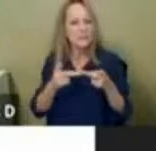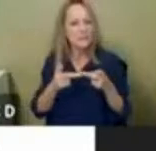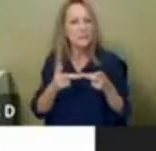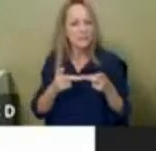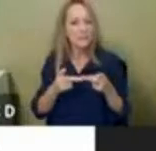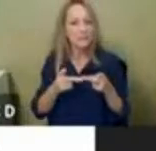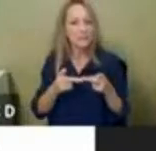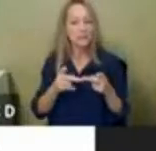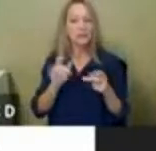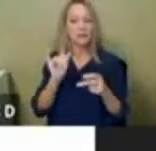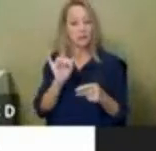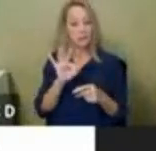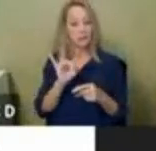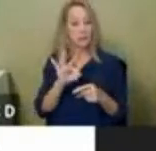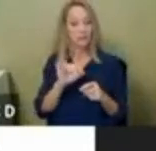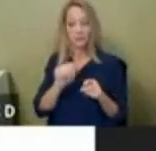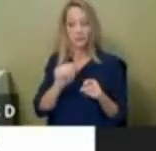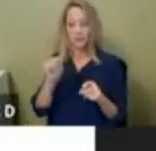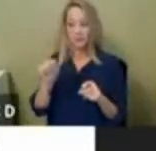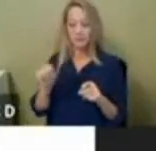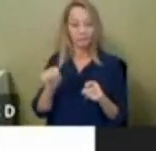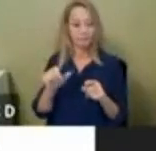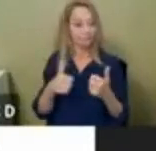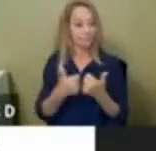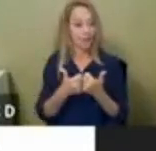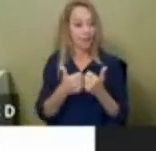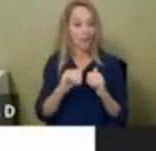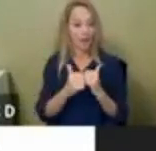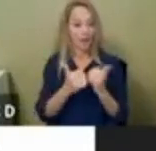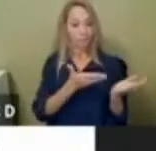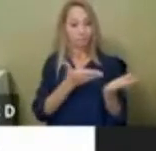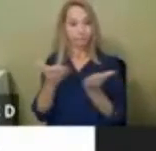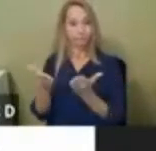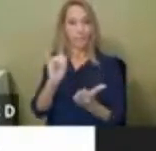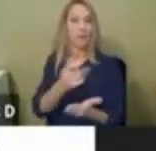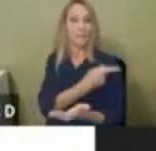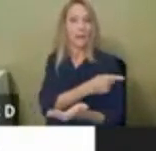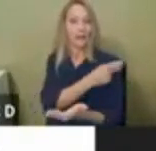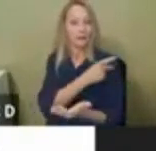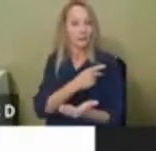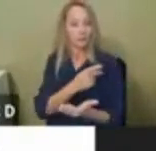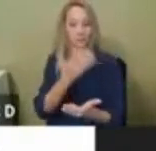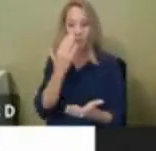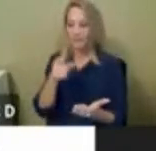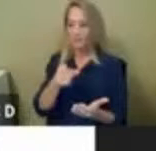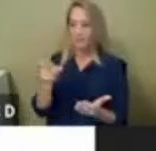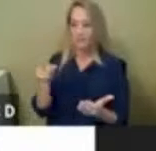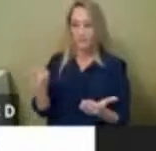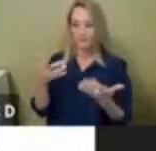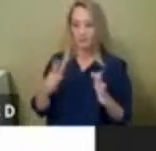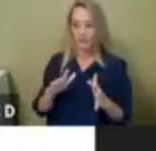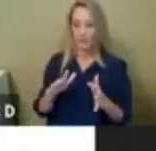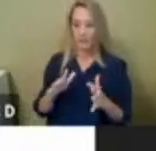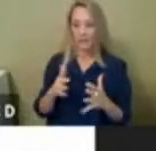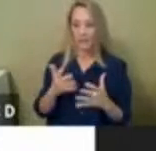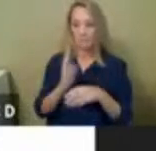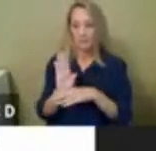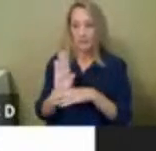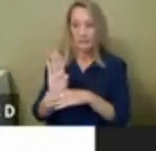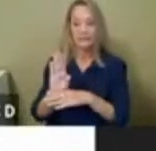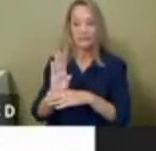if that becomes more of a challenge to get those patients to those facilities because of the stress they're experiencing, then things can back